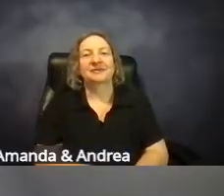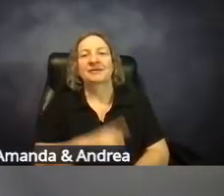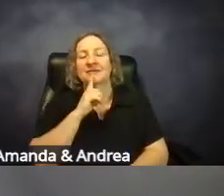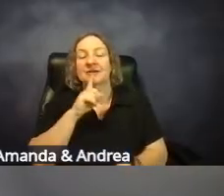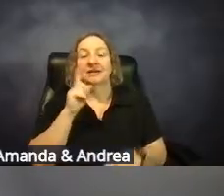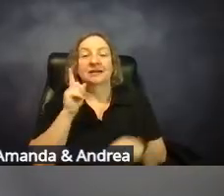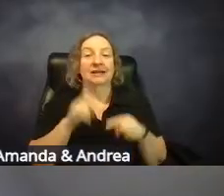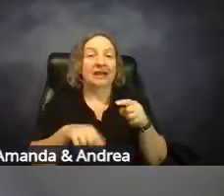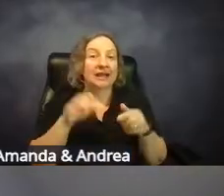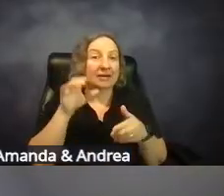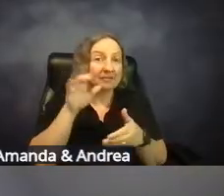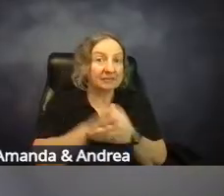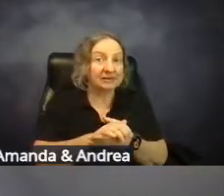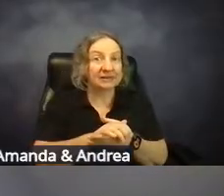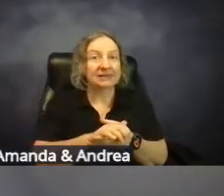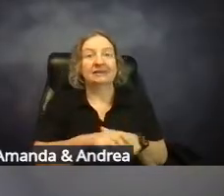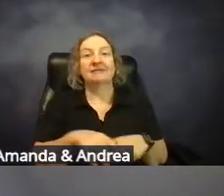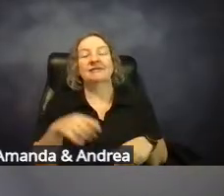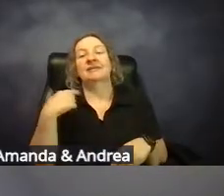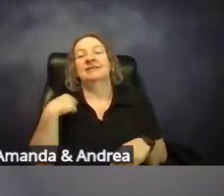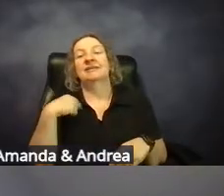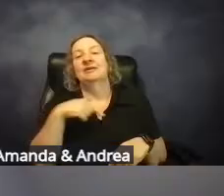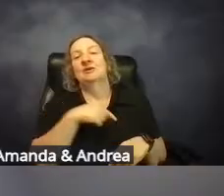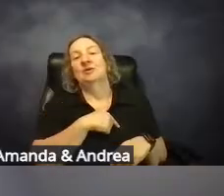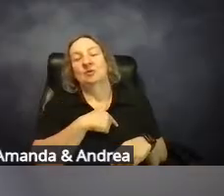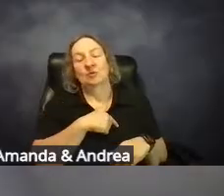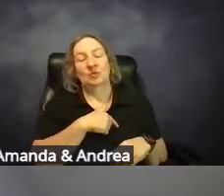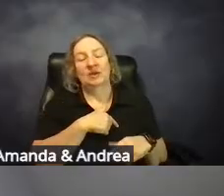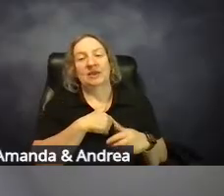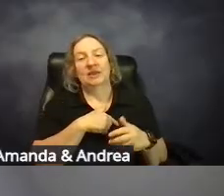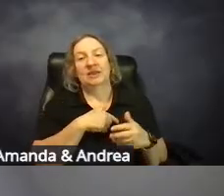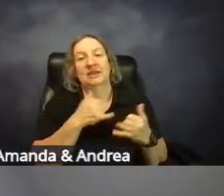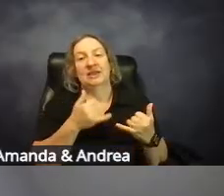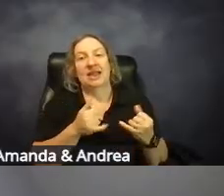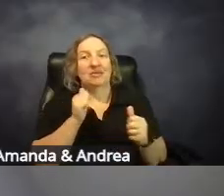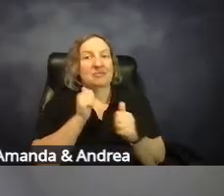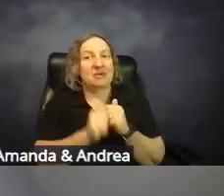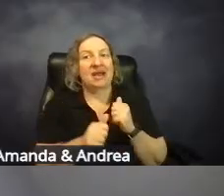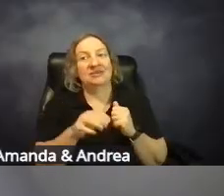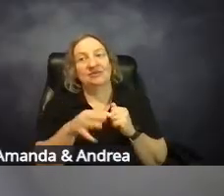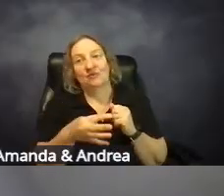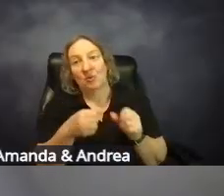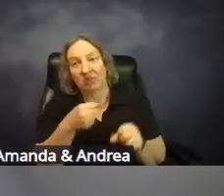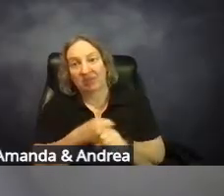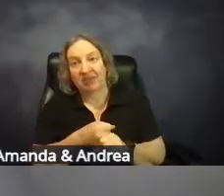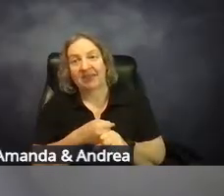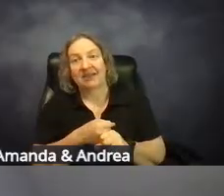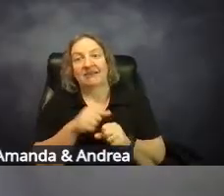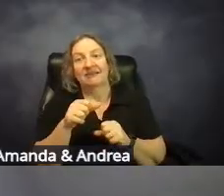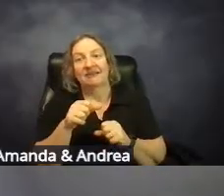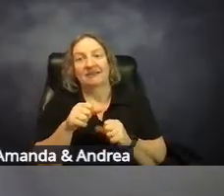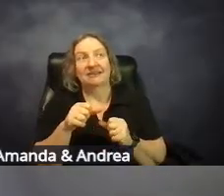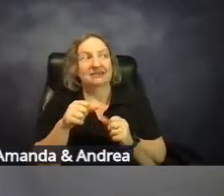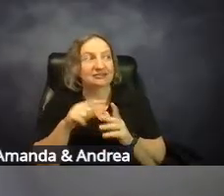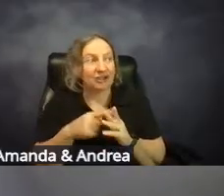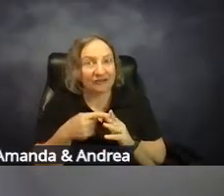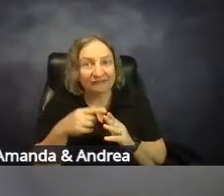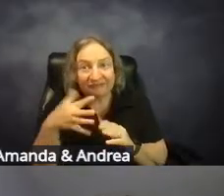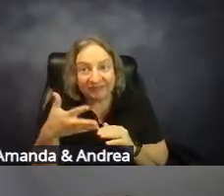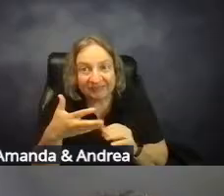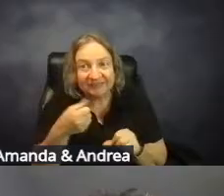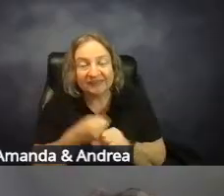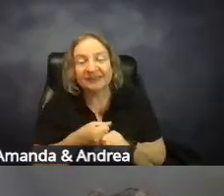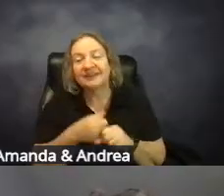believe that we're going in past the fourth year and into the fifth year. And it seemed really just